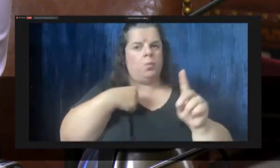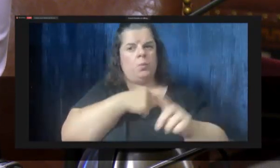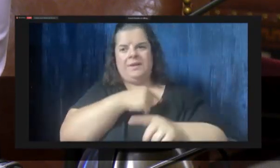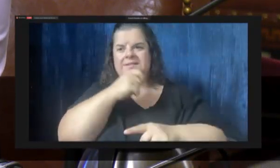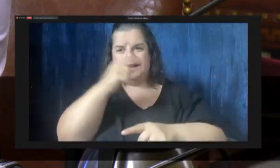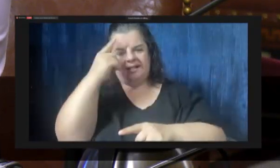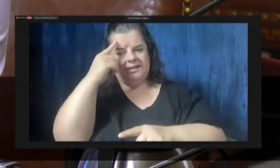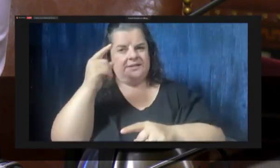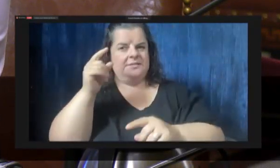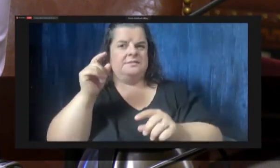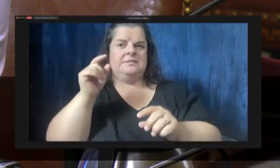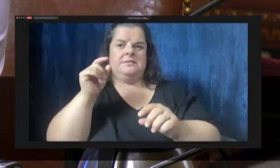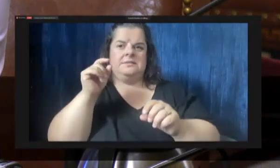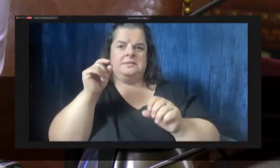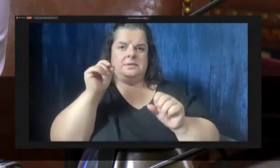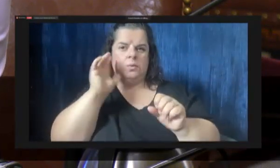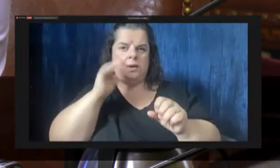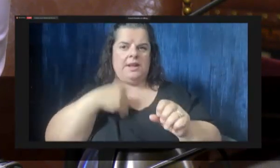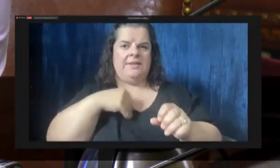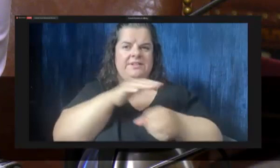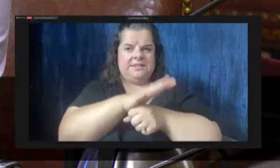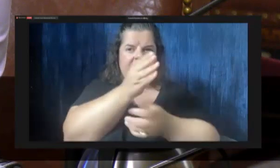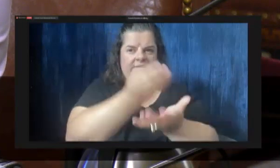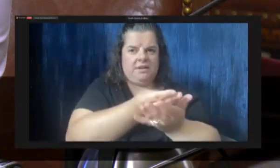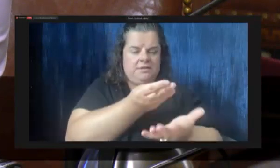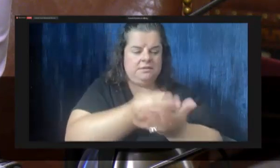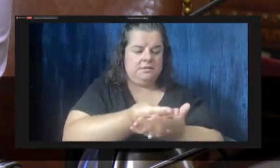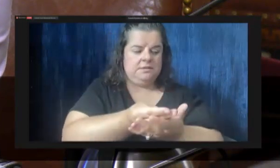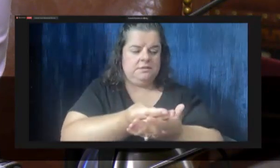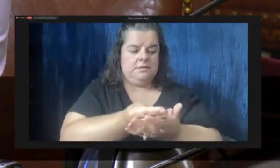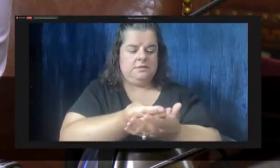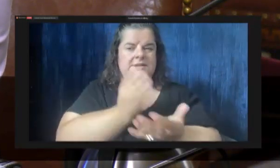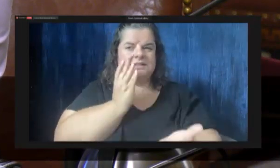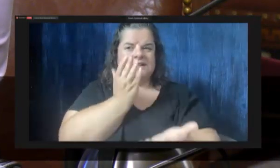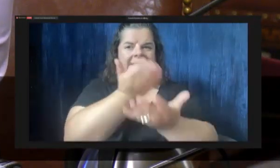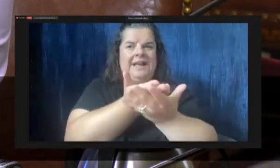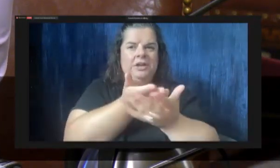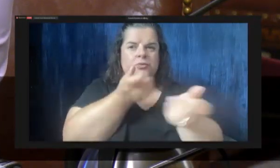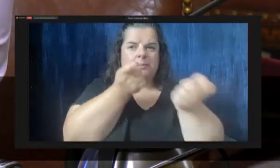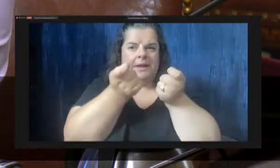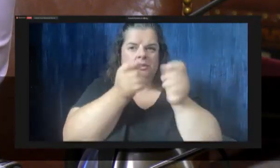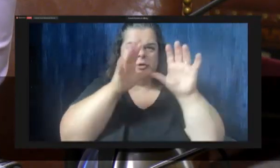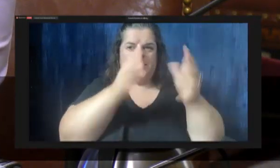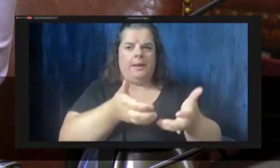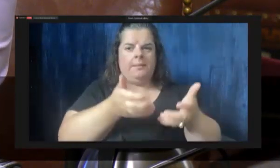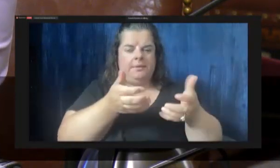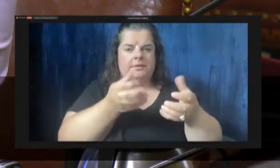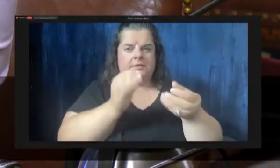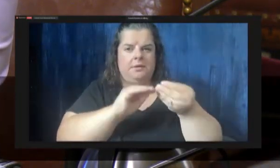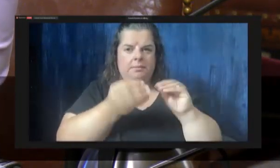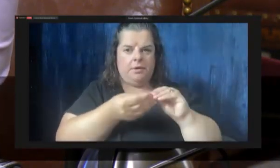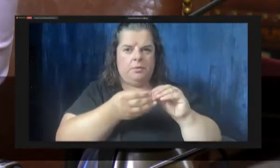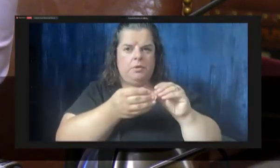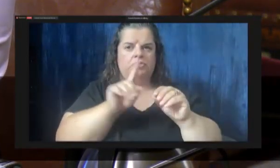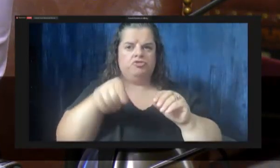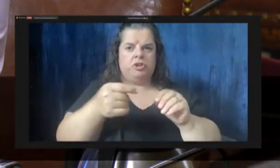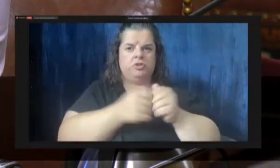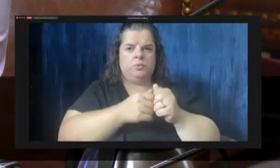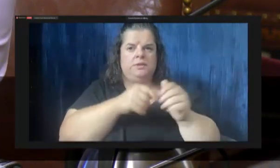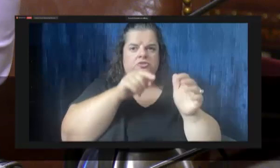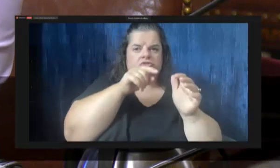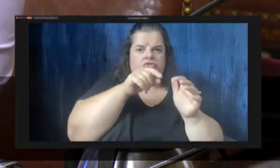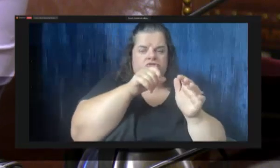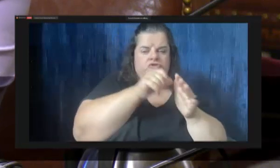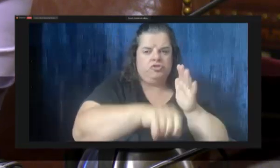really have sufficient funds to get to a manageable population just by doing surgical sterilization.